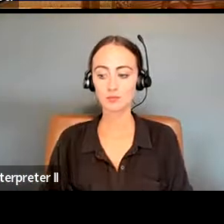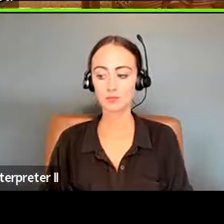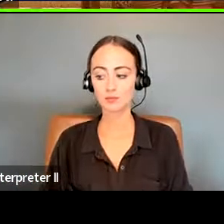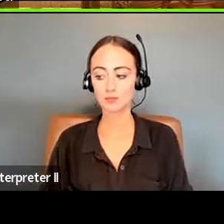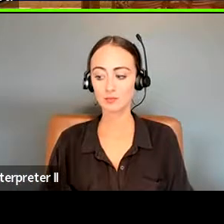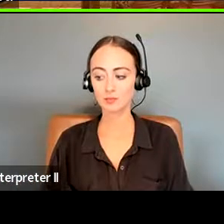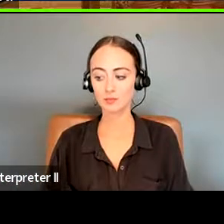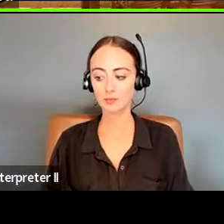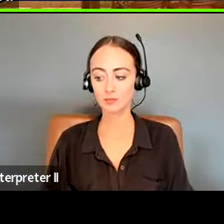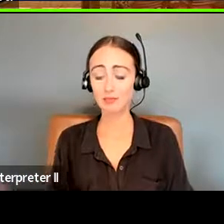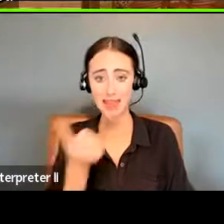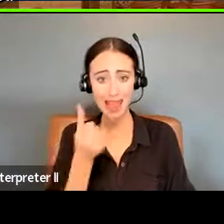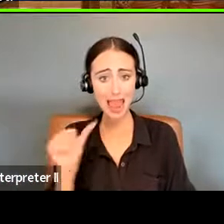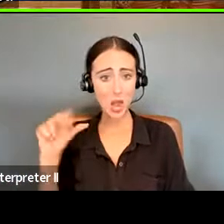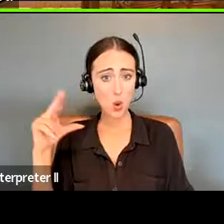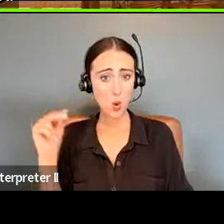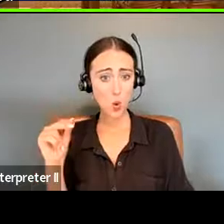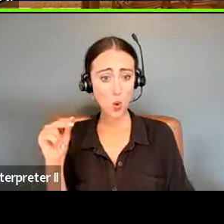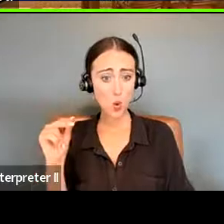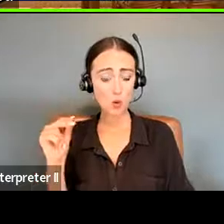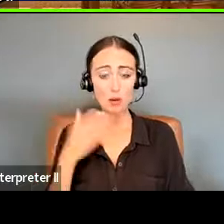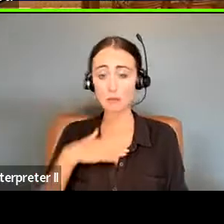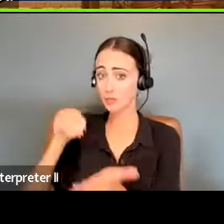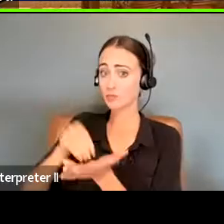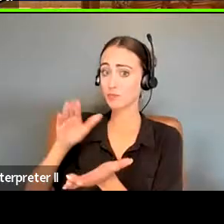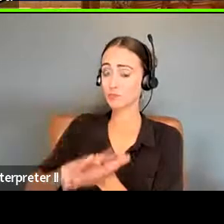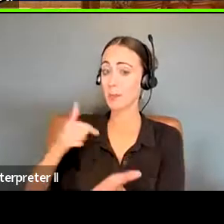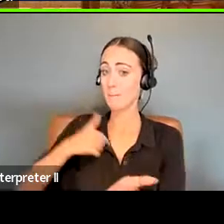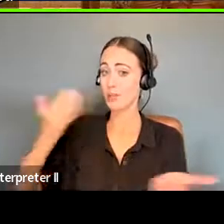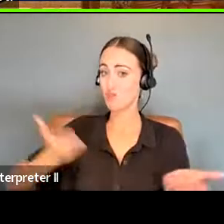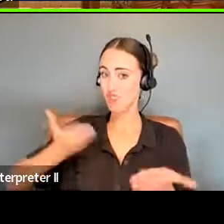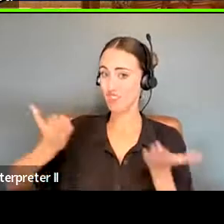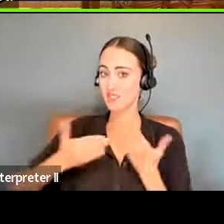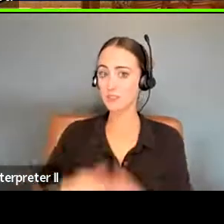Are there any no votes? Please record me as present.